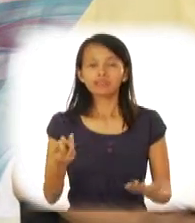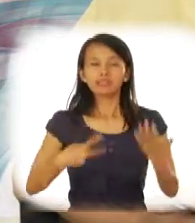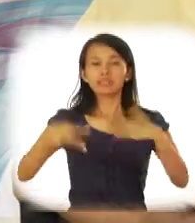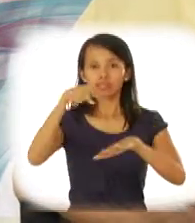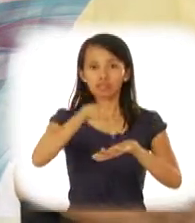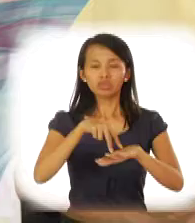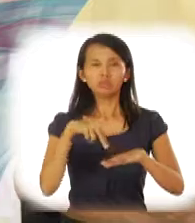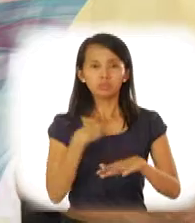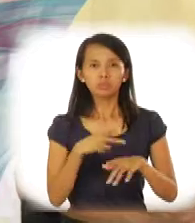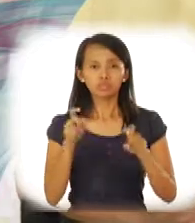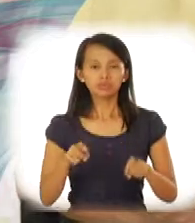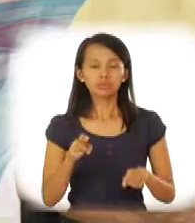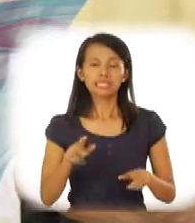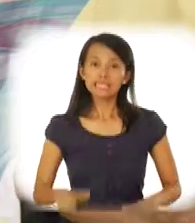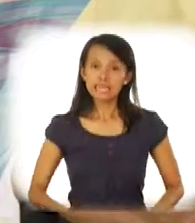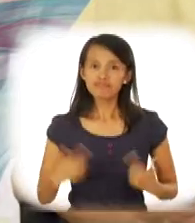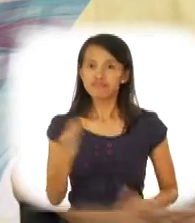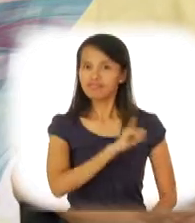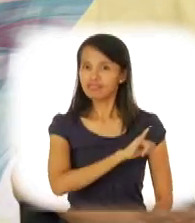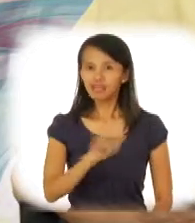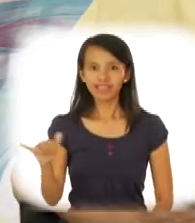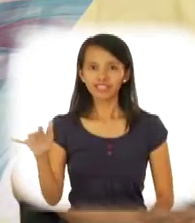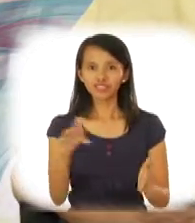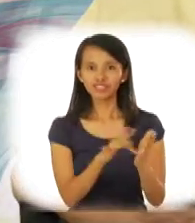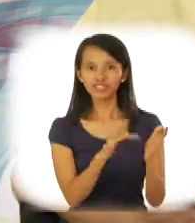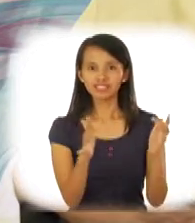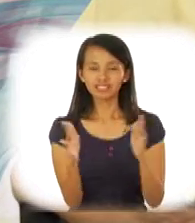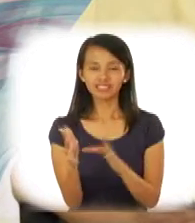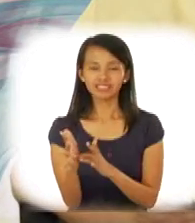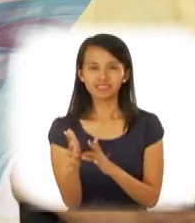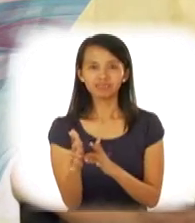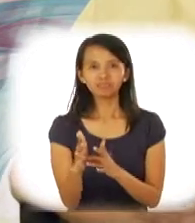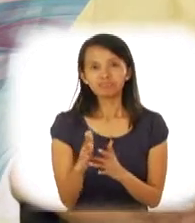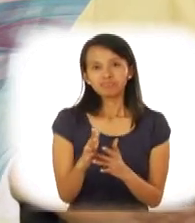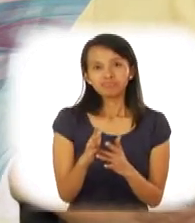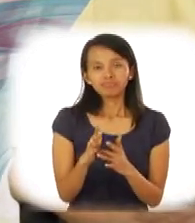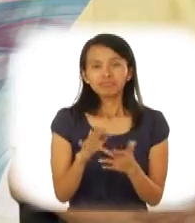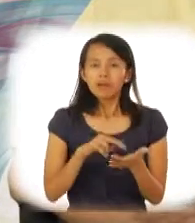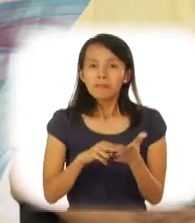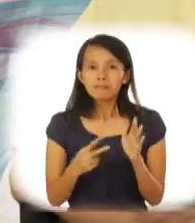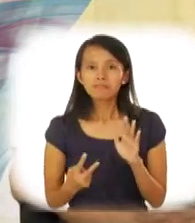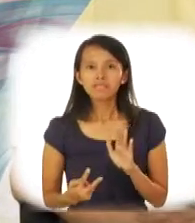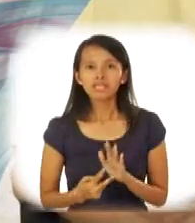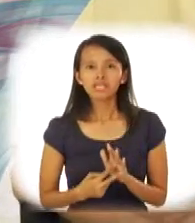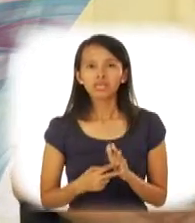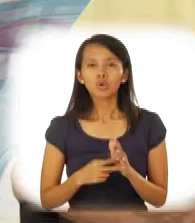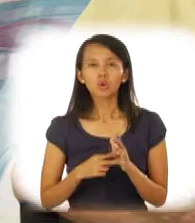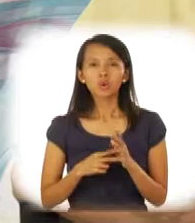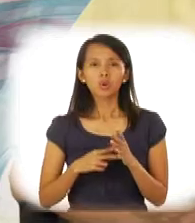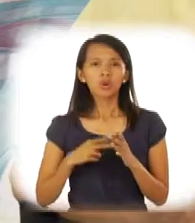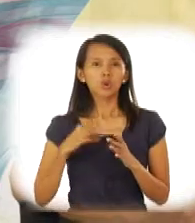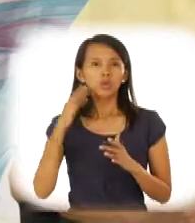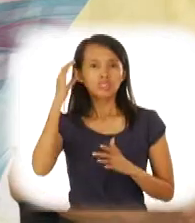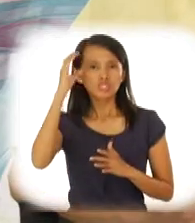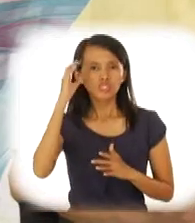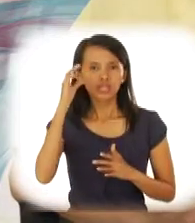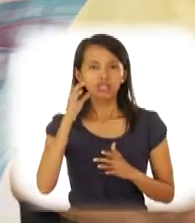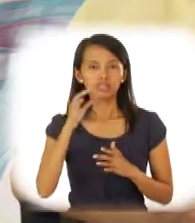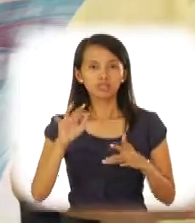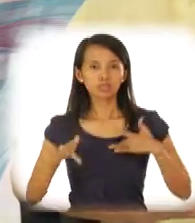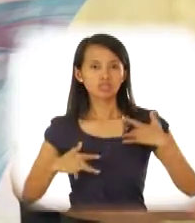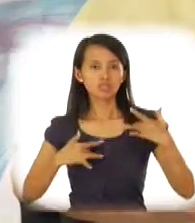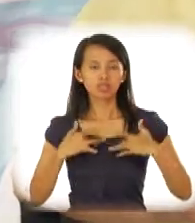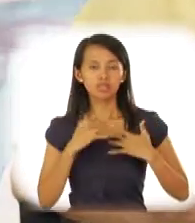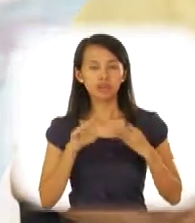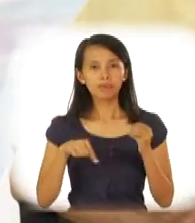of Christ, we should live like Jesus, meaning concerned about the things of God,